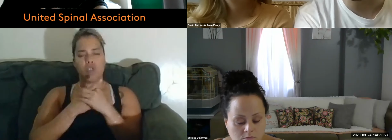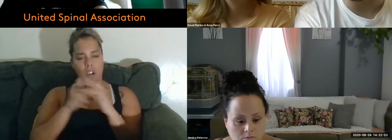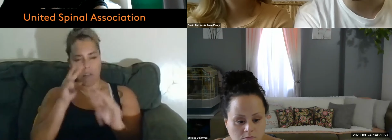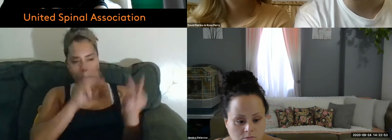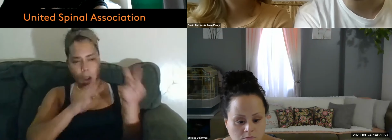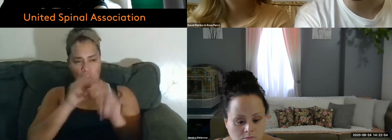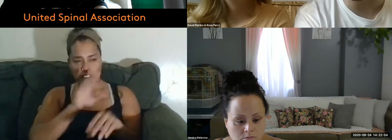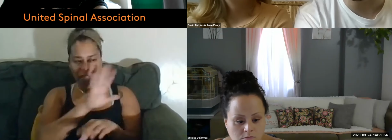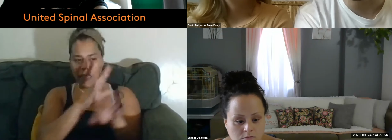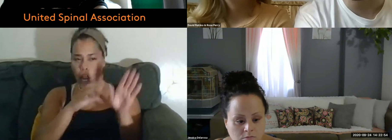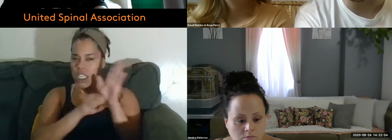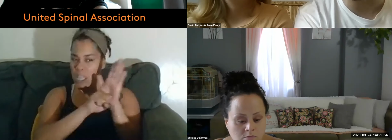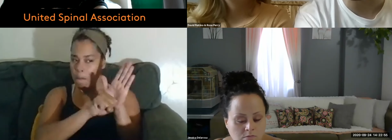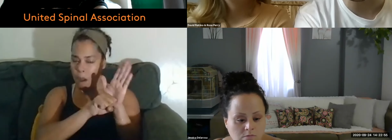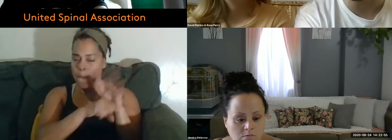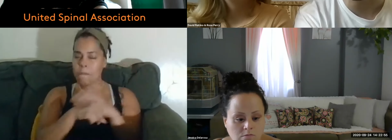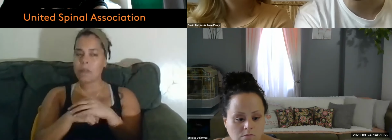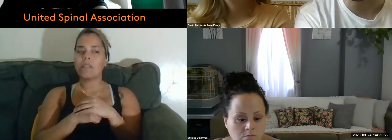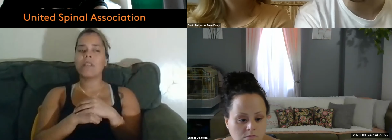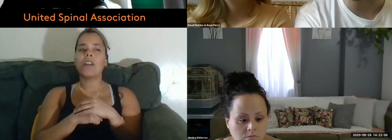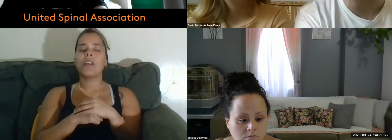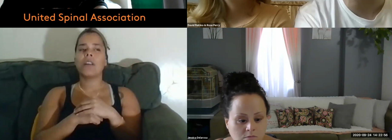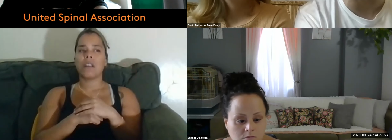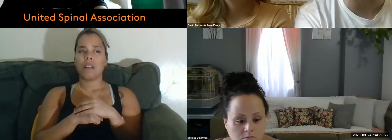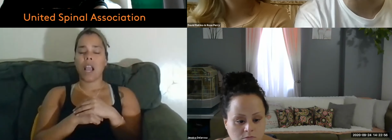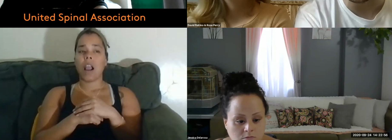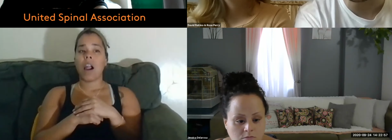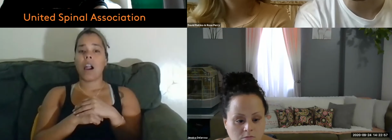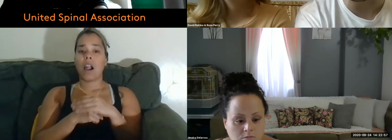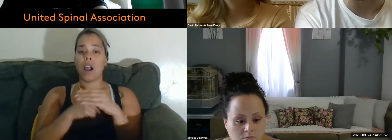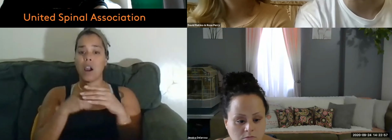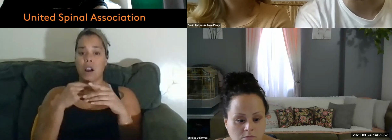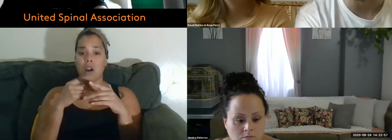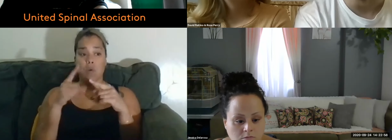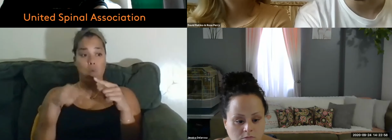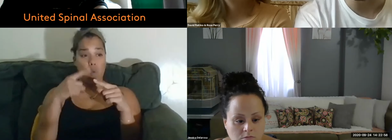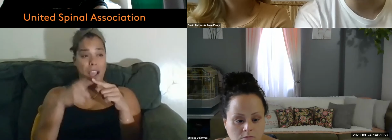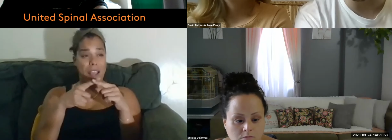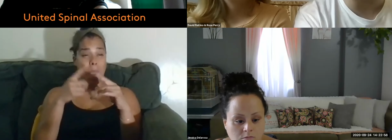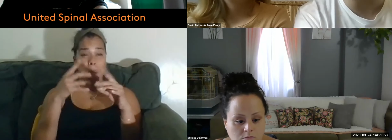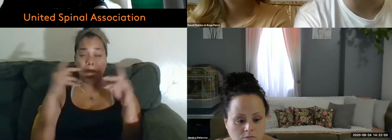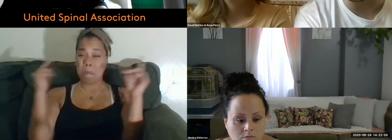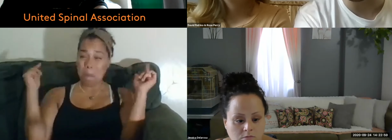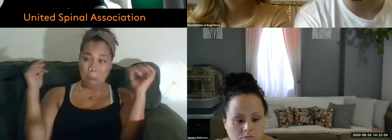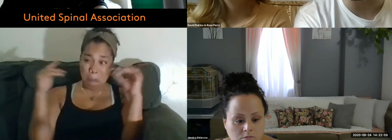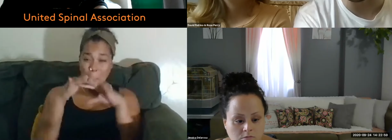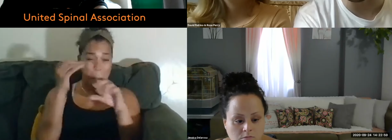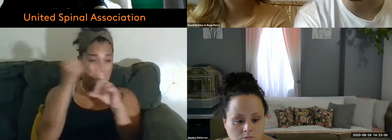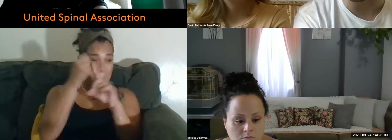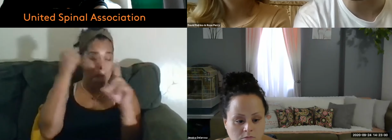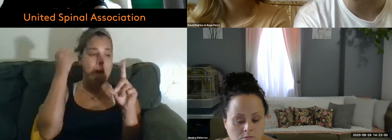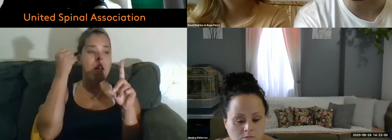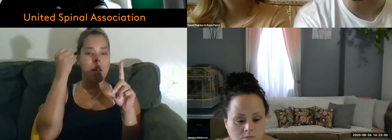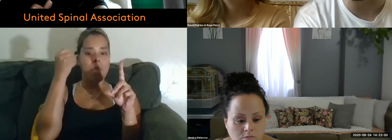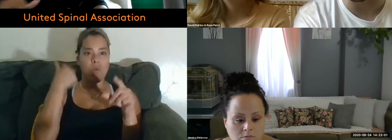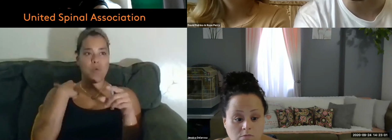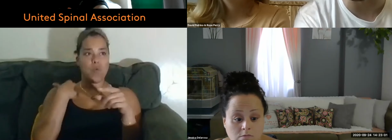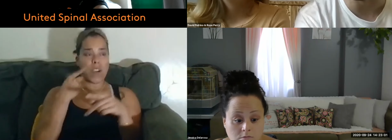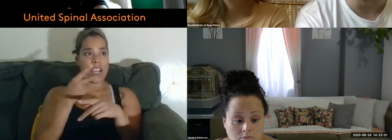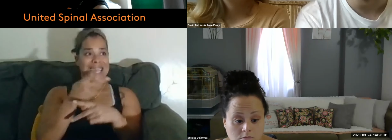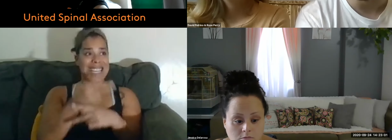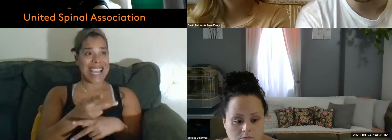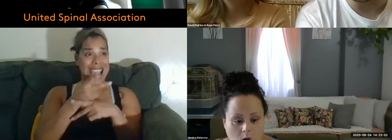And by the time that sort of the surge was over, we had managed the care of over 1,000 people